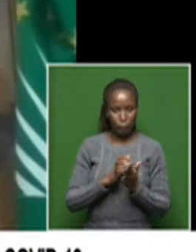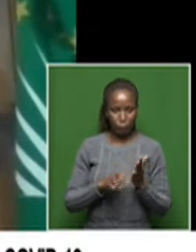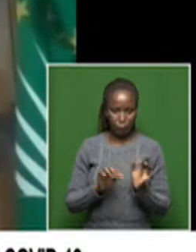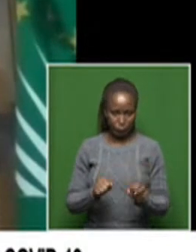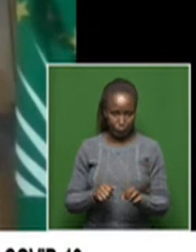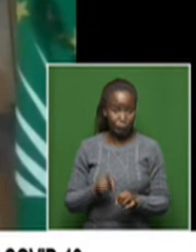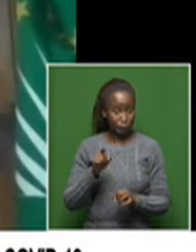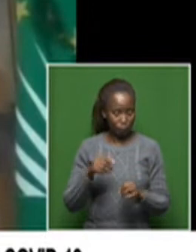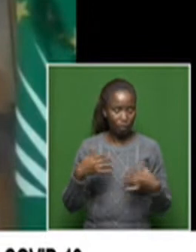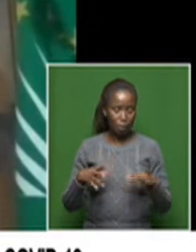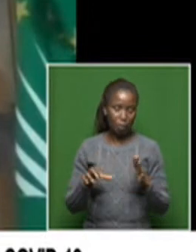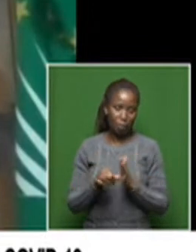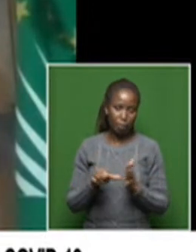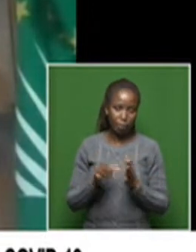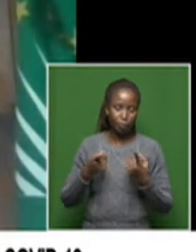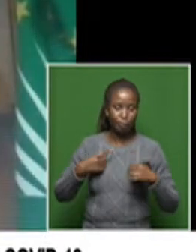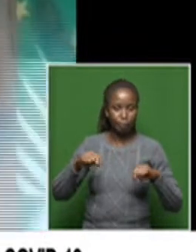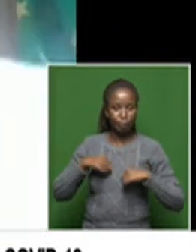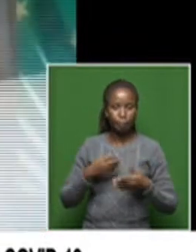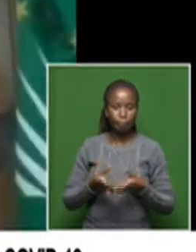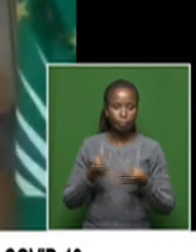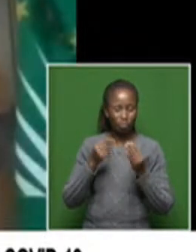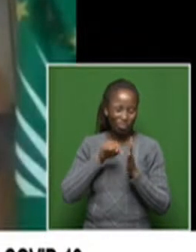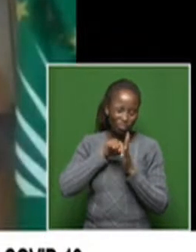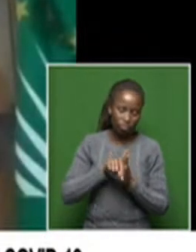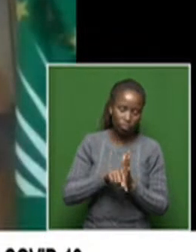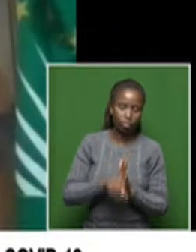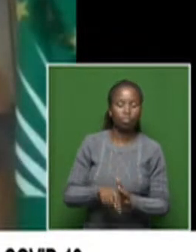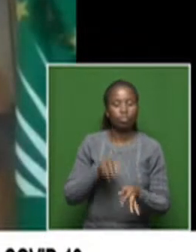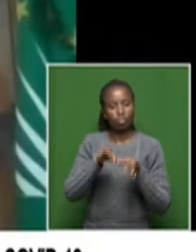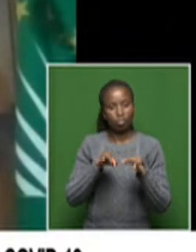us to be able to get in terms of the details that we are